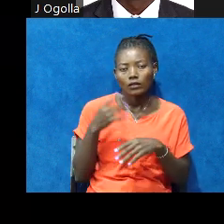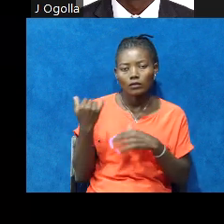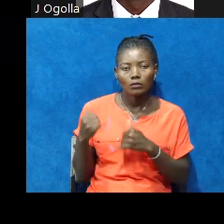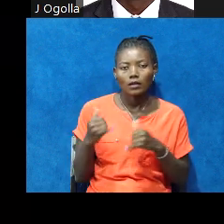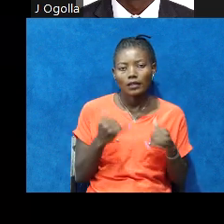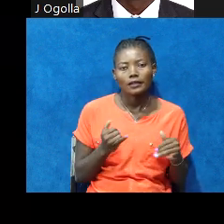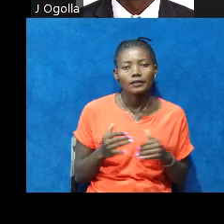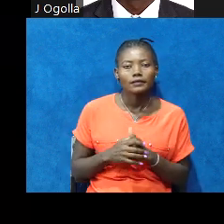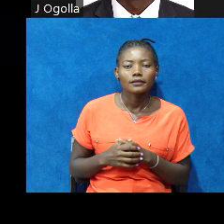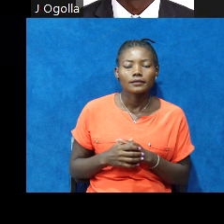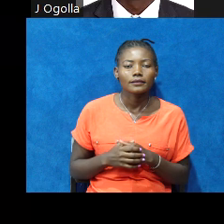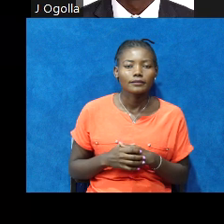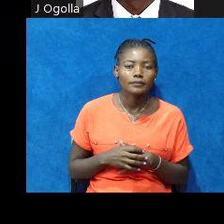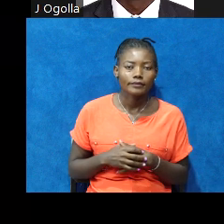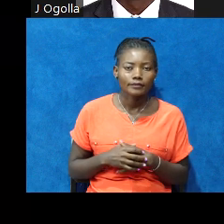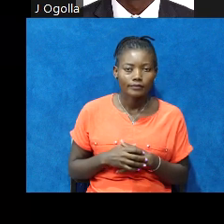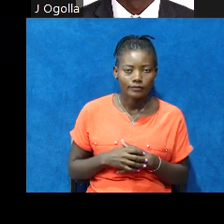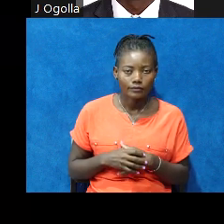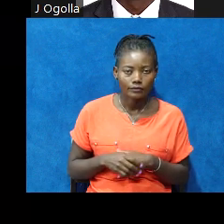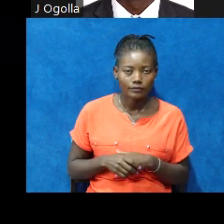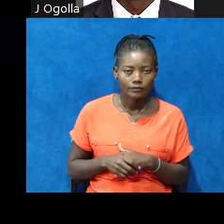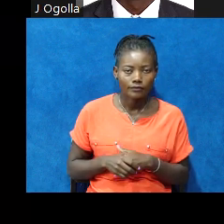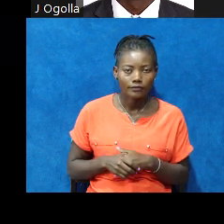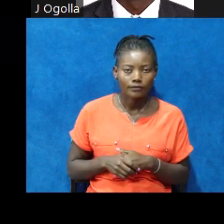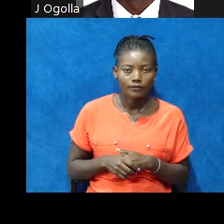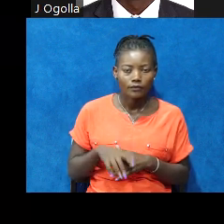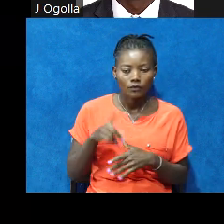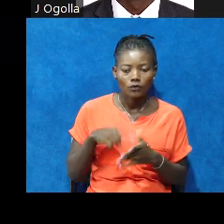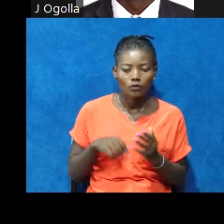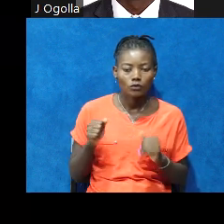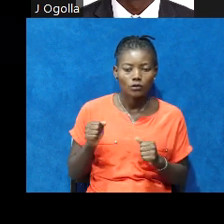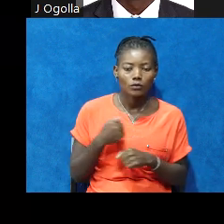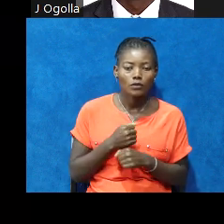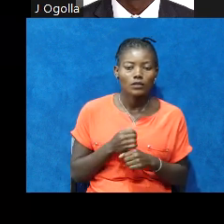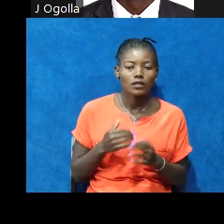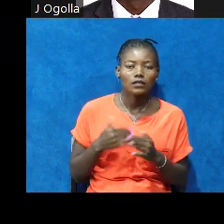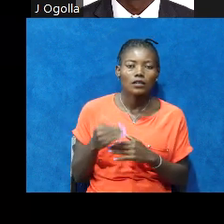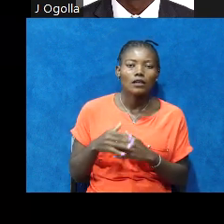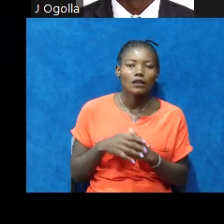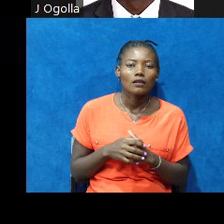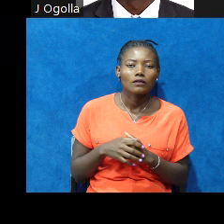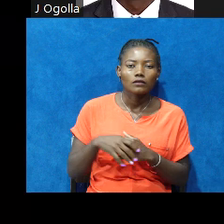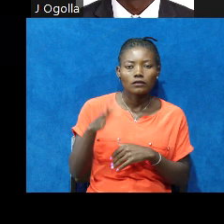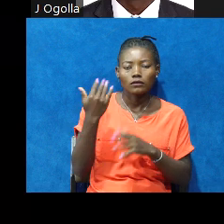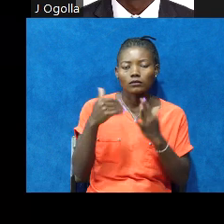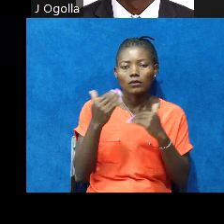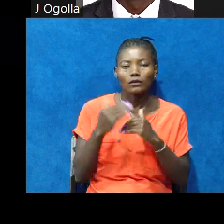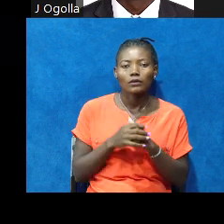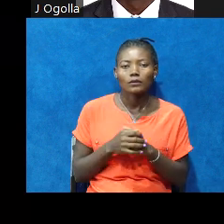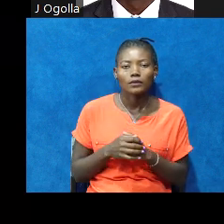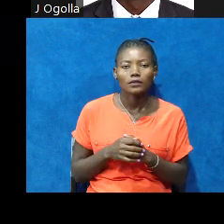meant, when you got an injury. And then what can be done after a streak of poor performance or